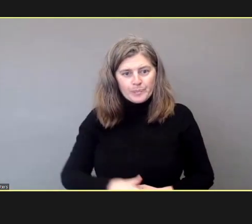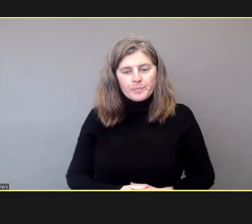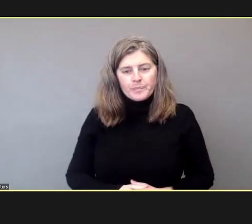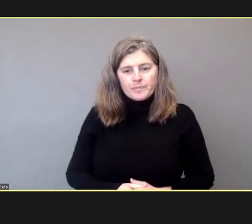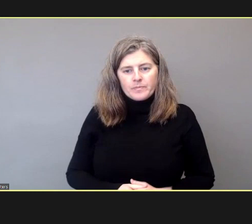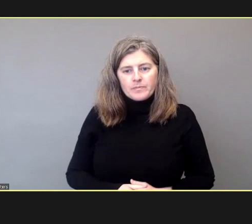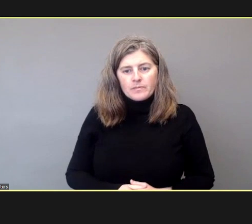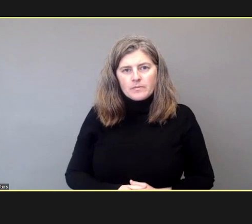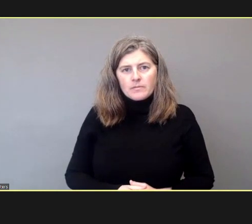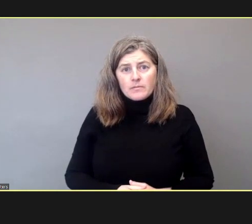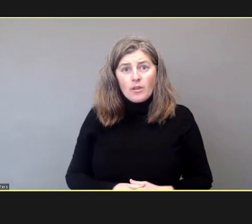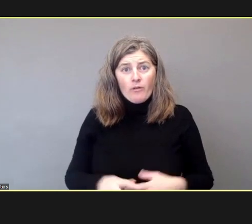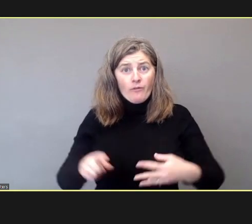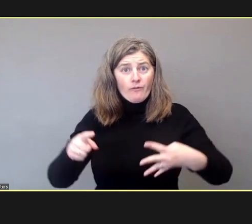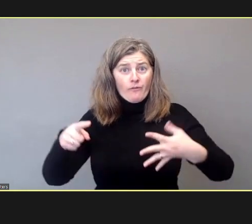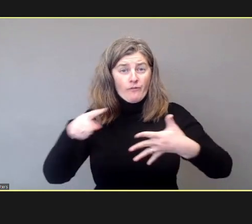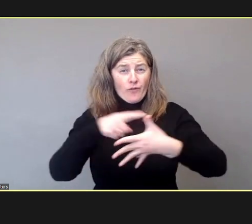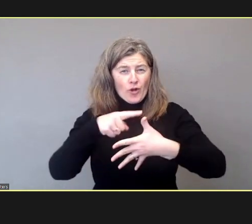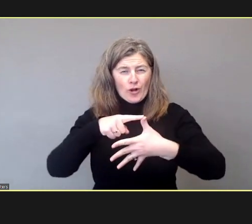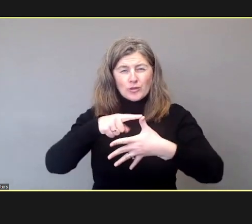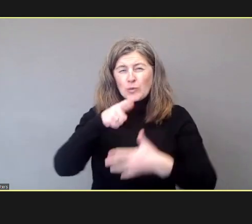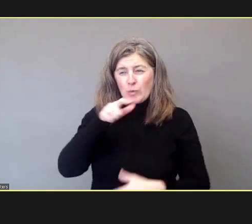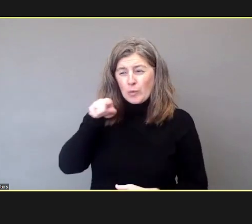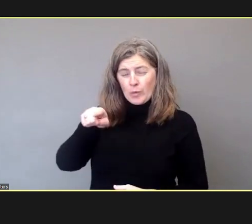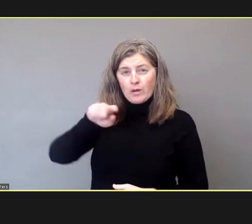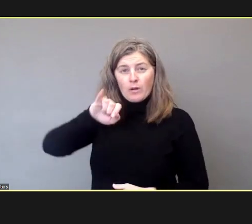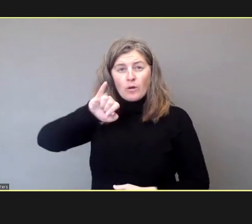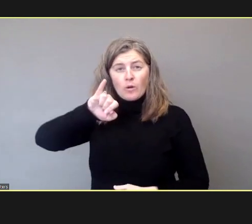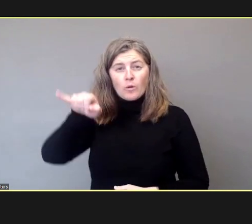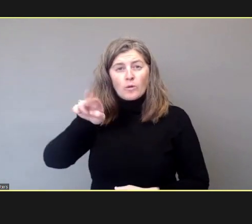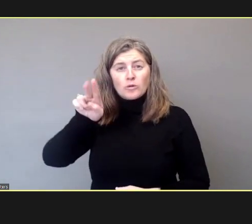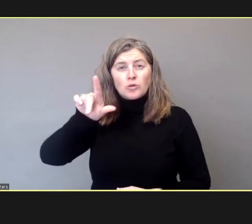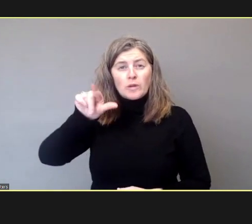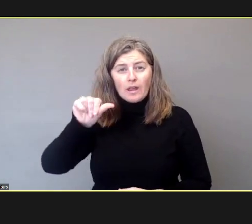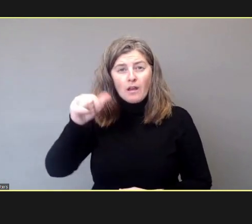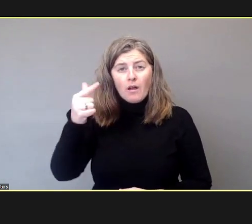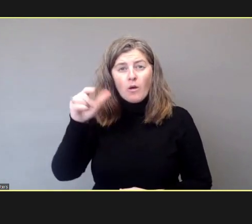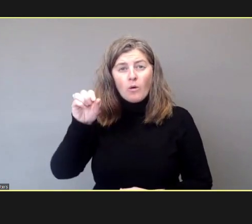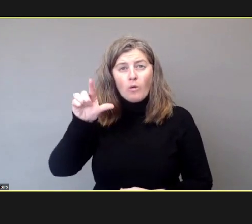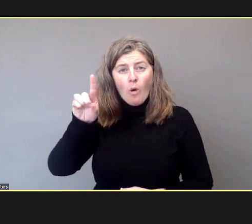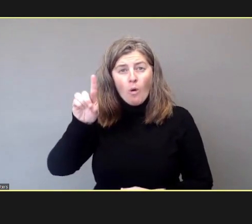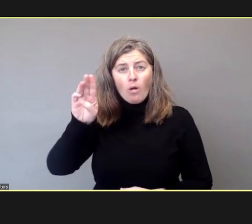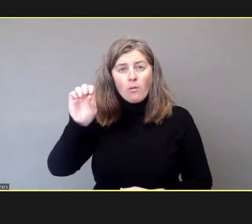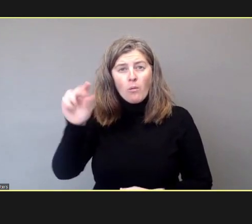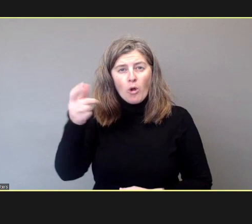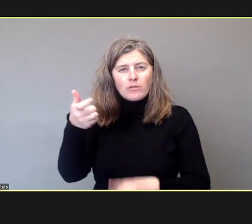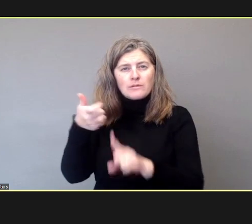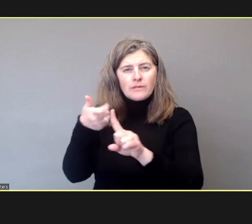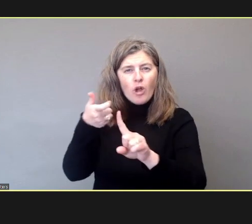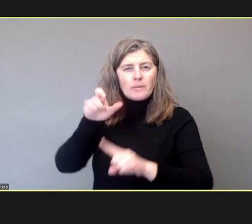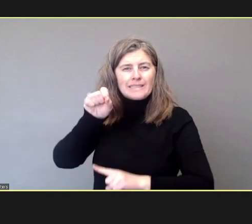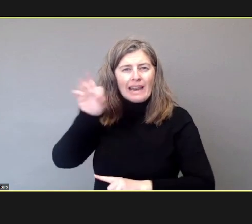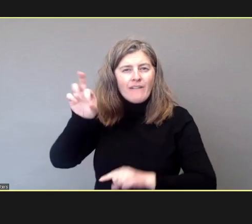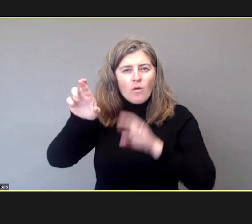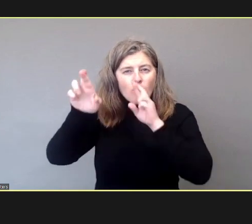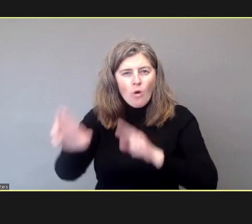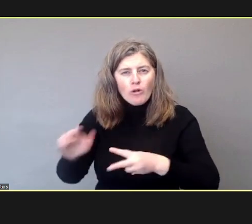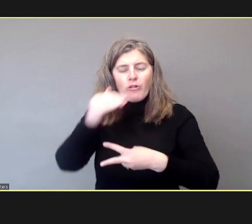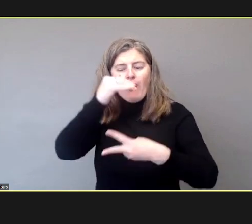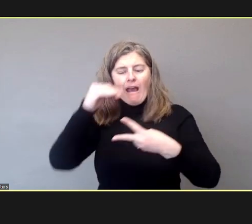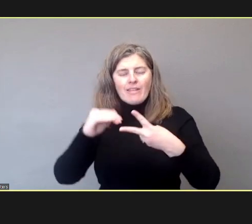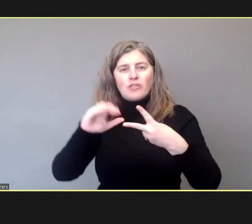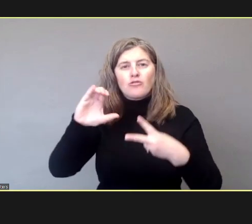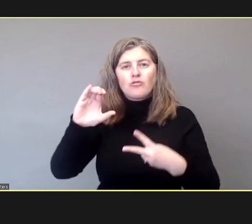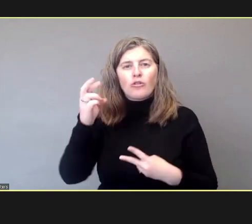We're going to go first to Julia Goldberg with the Santa Fe Reporter, followed by Chris Keller with Albuquerque Business